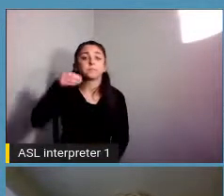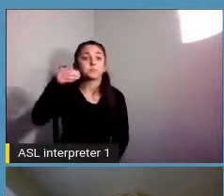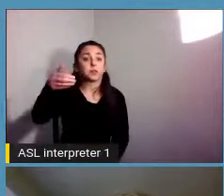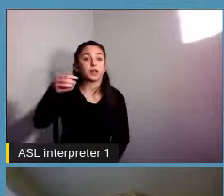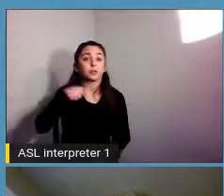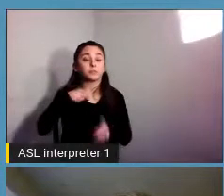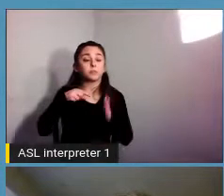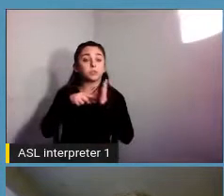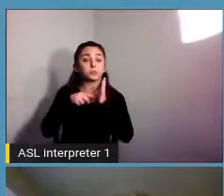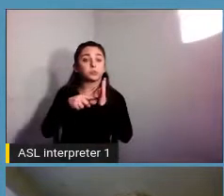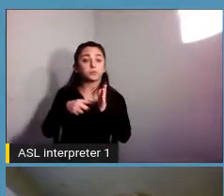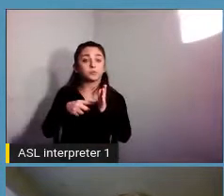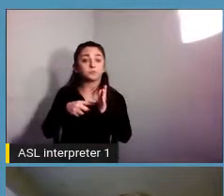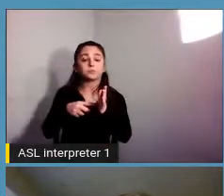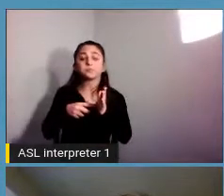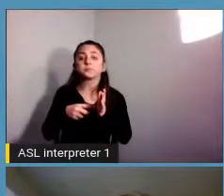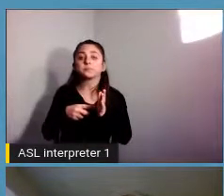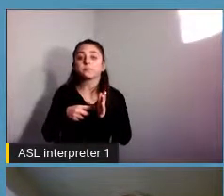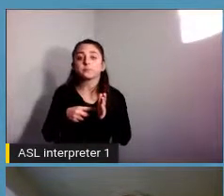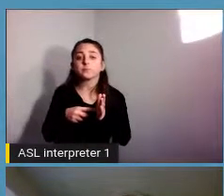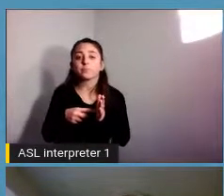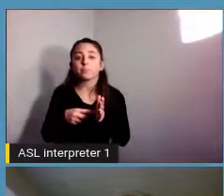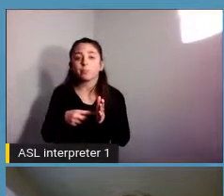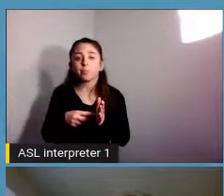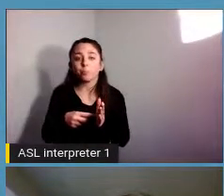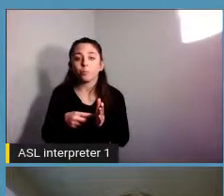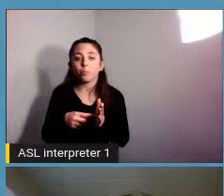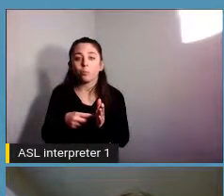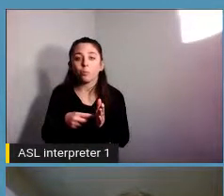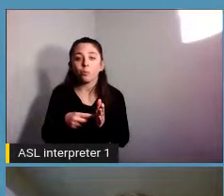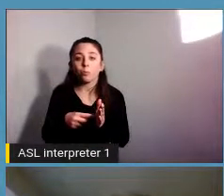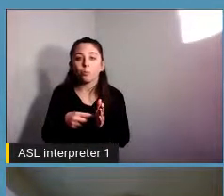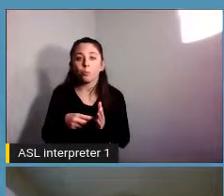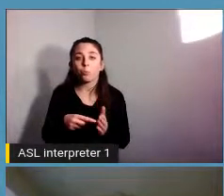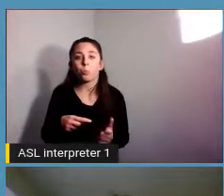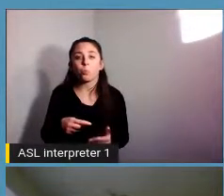can get to it. Here we go.